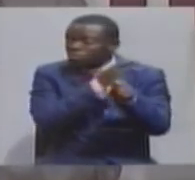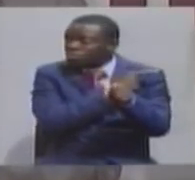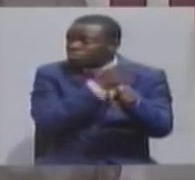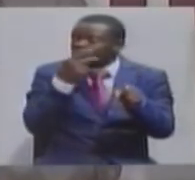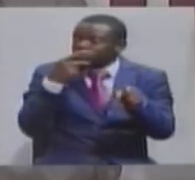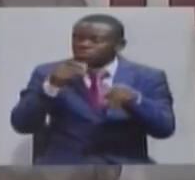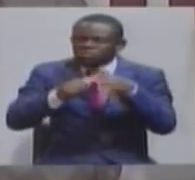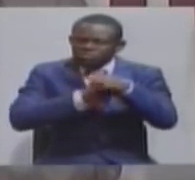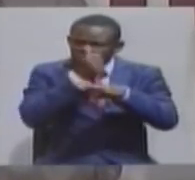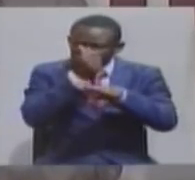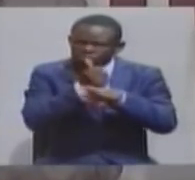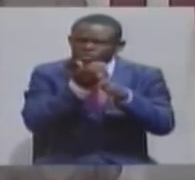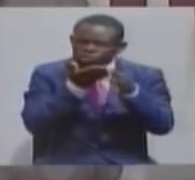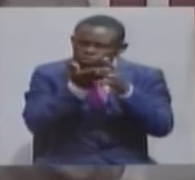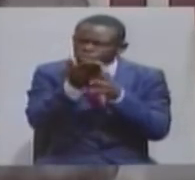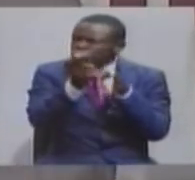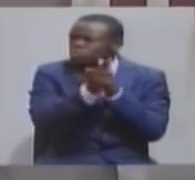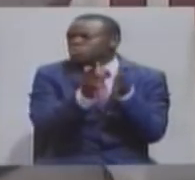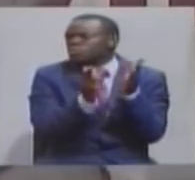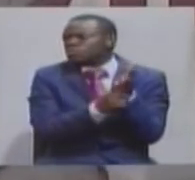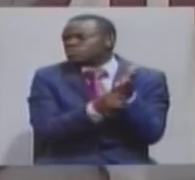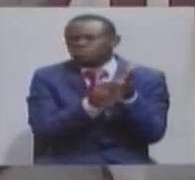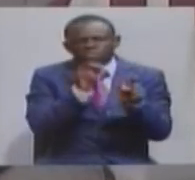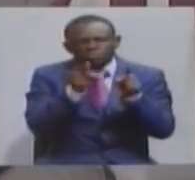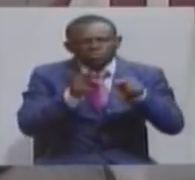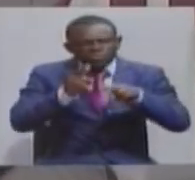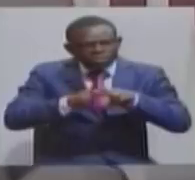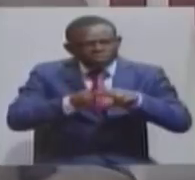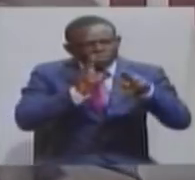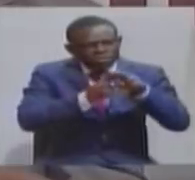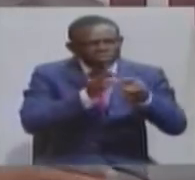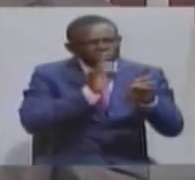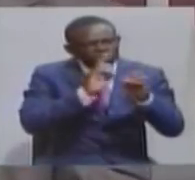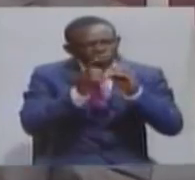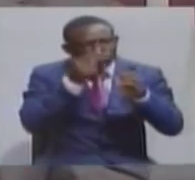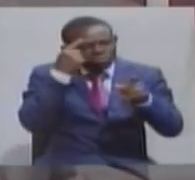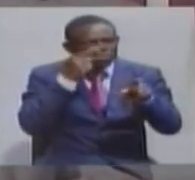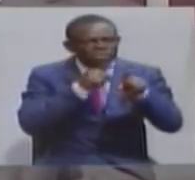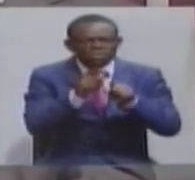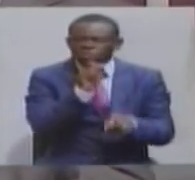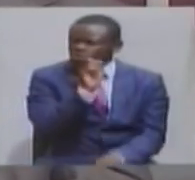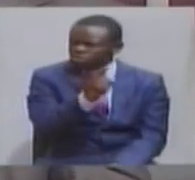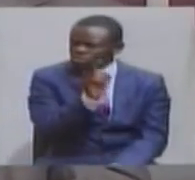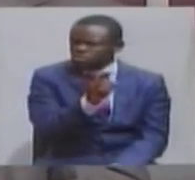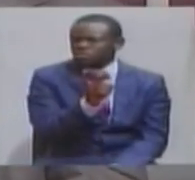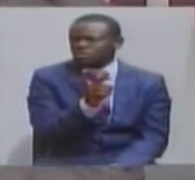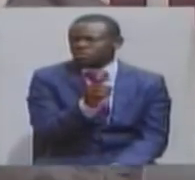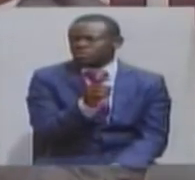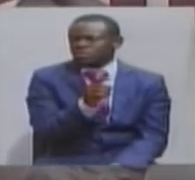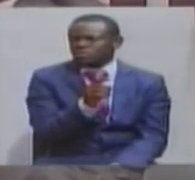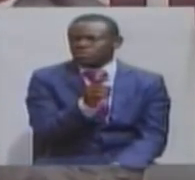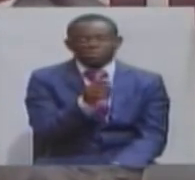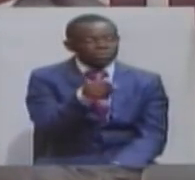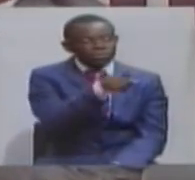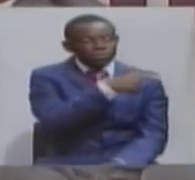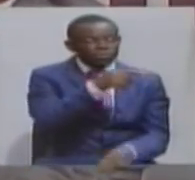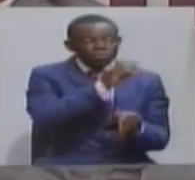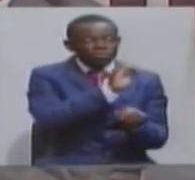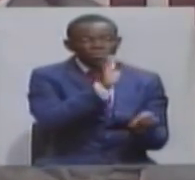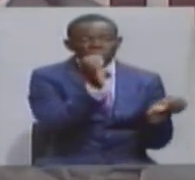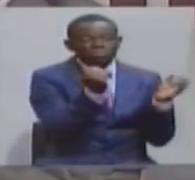issues. And if they don't trust anyone else except the Commonwealth, should it